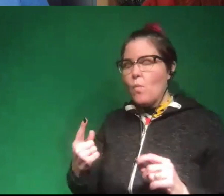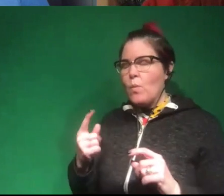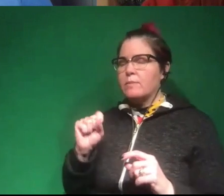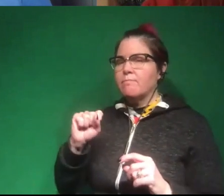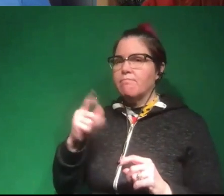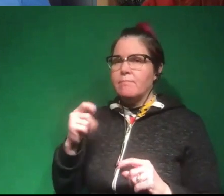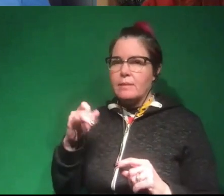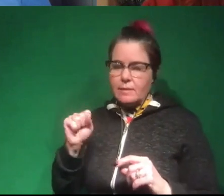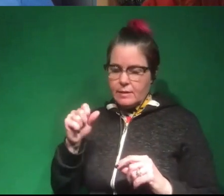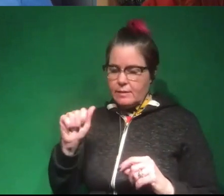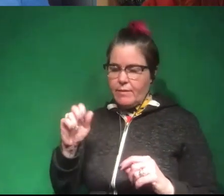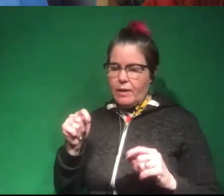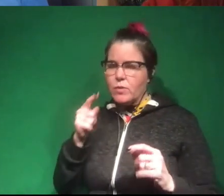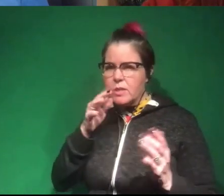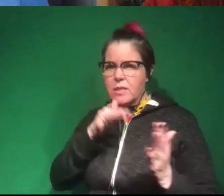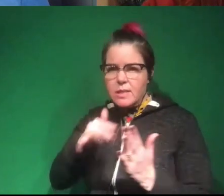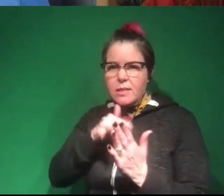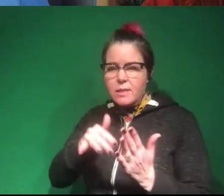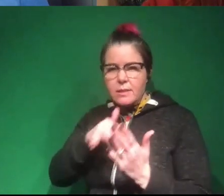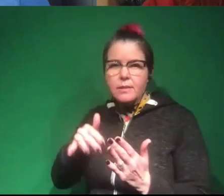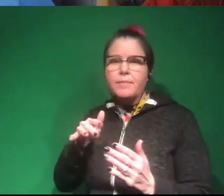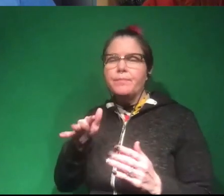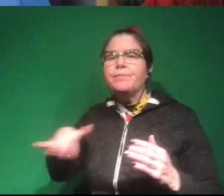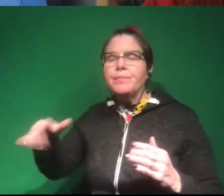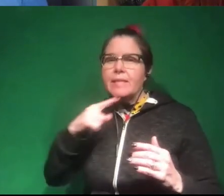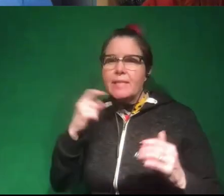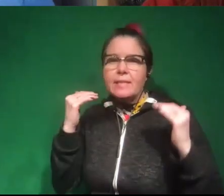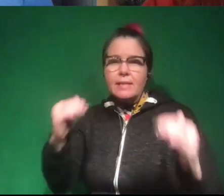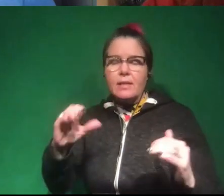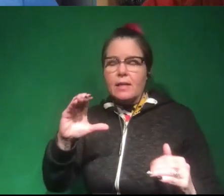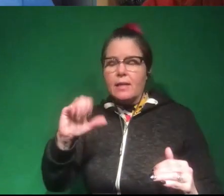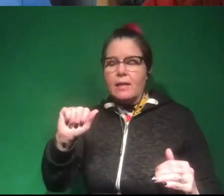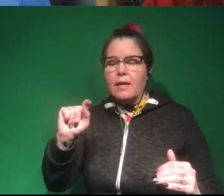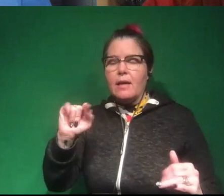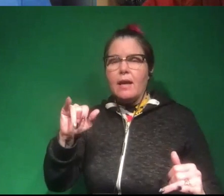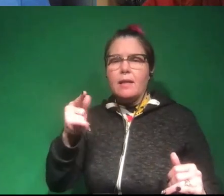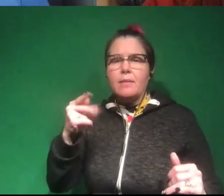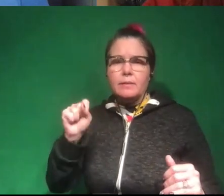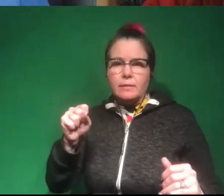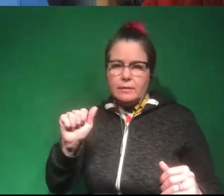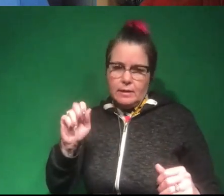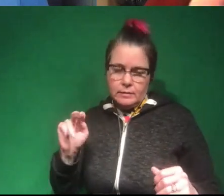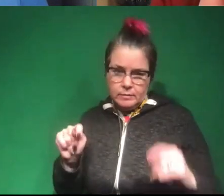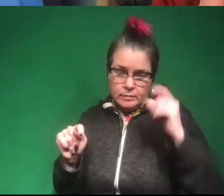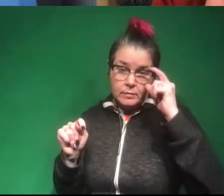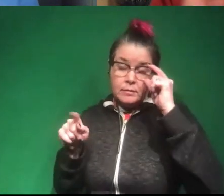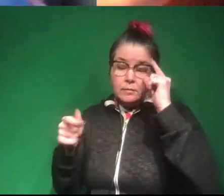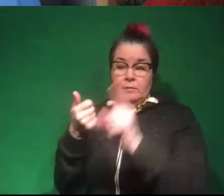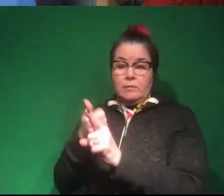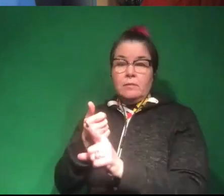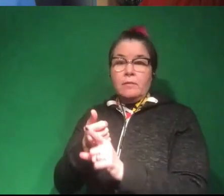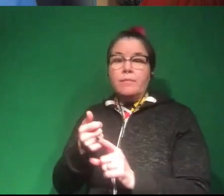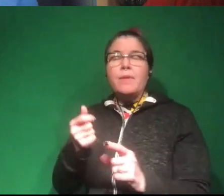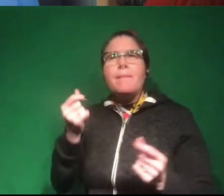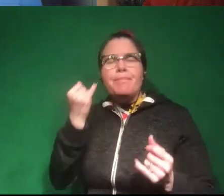really extensive studies on out in the desert called the cataclysmus ant. And they actually, like you imagine